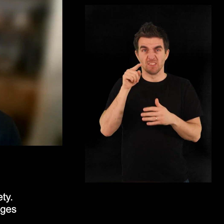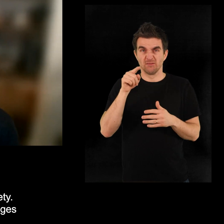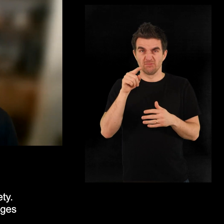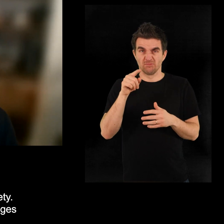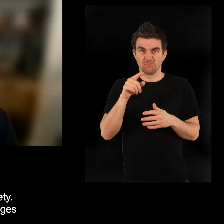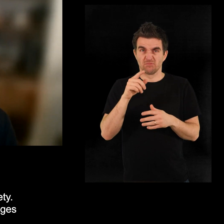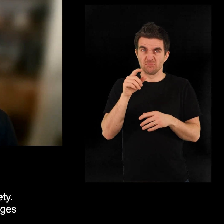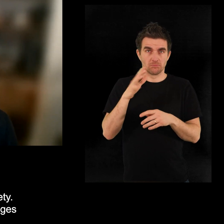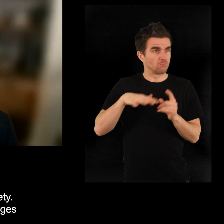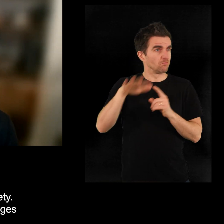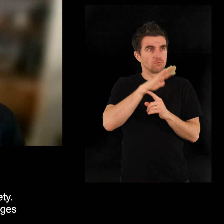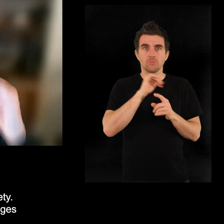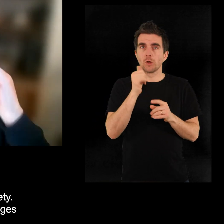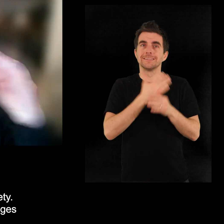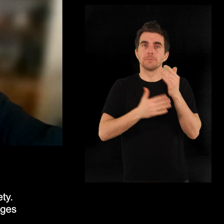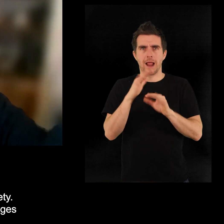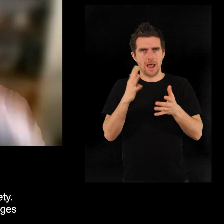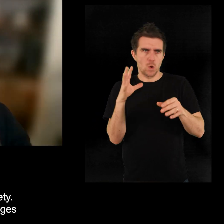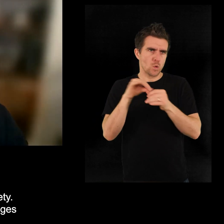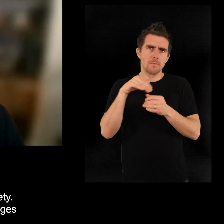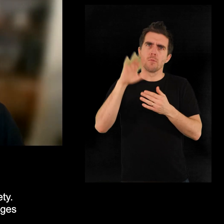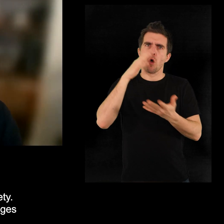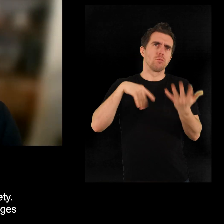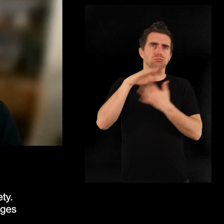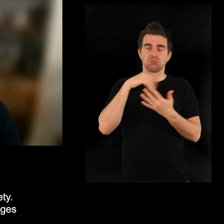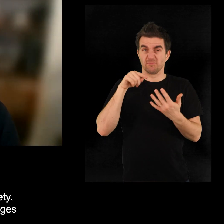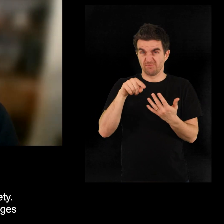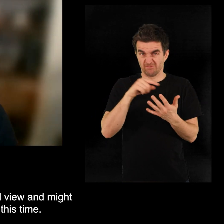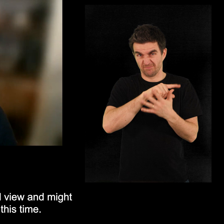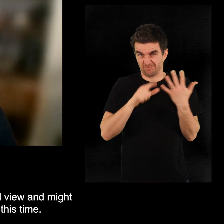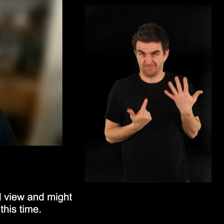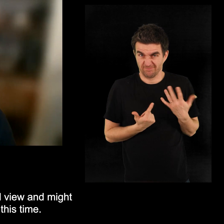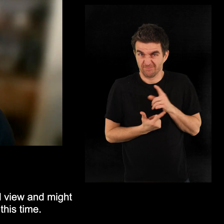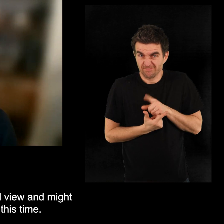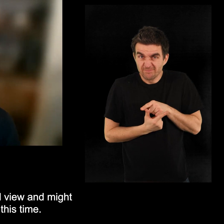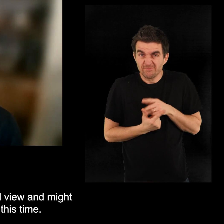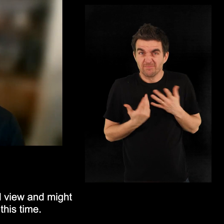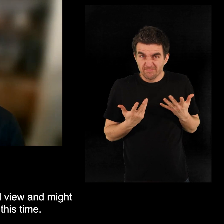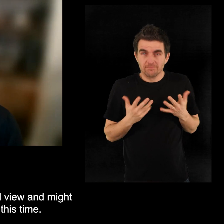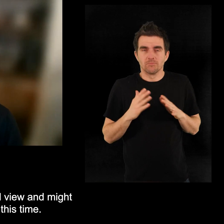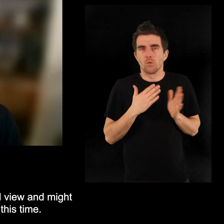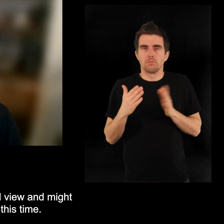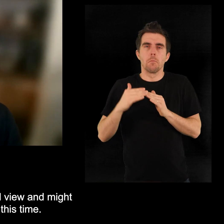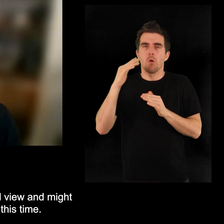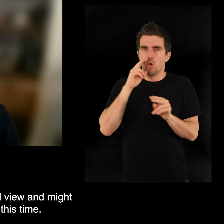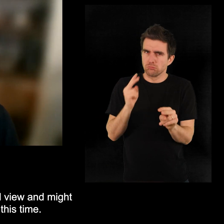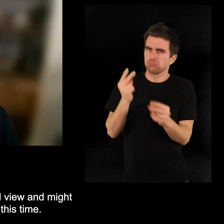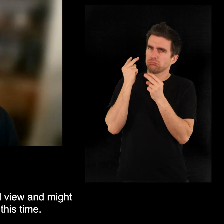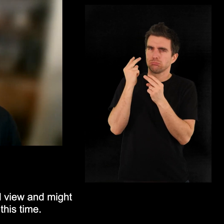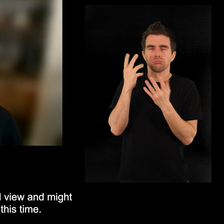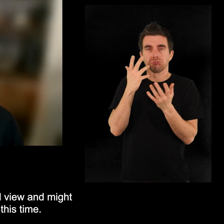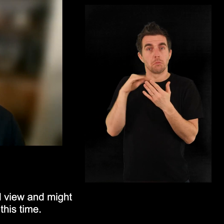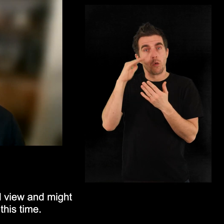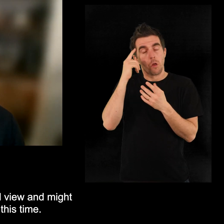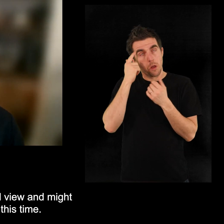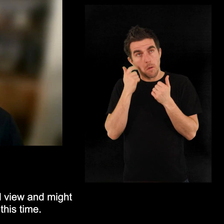wider non-disabled society. It seems to me that the 7 stages take us more into a historical view and might be more